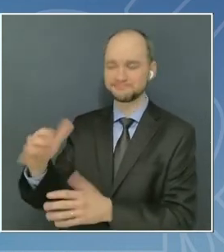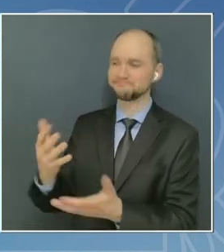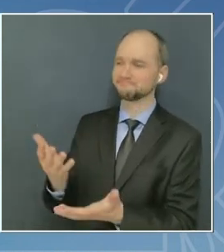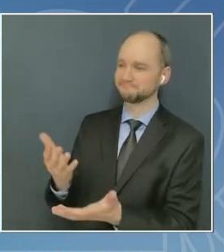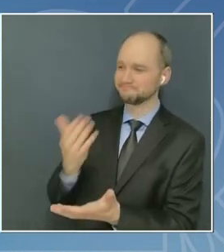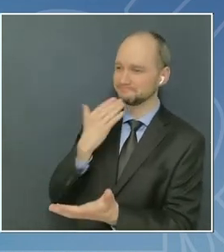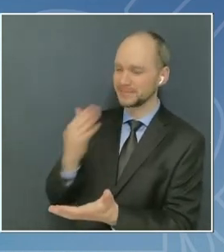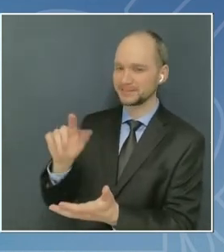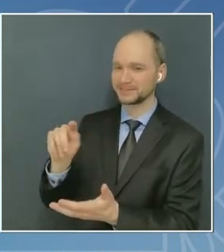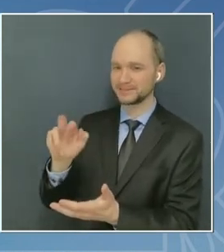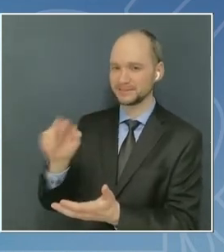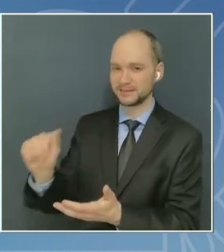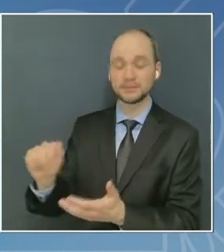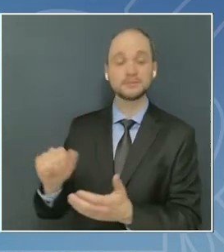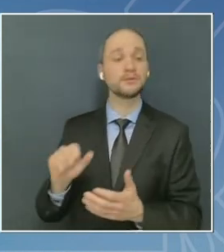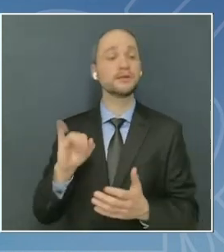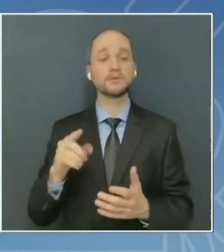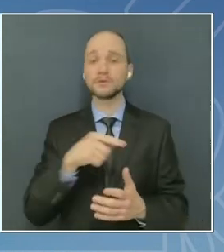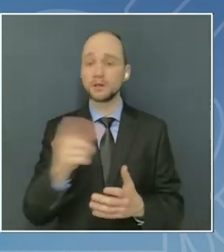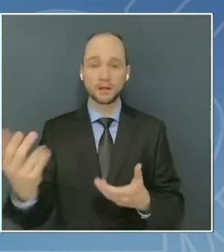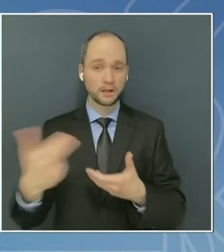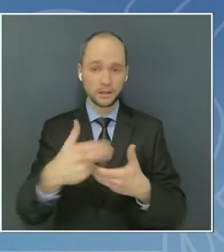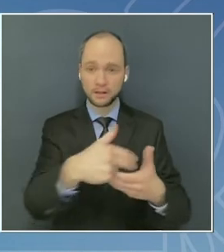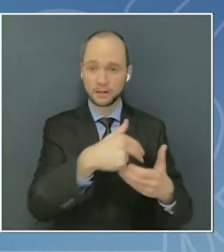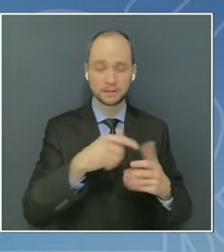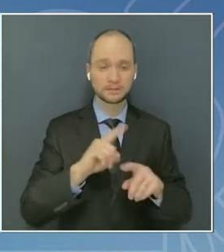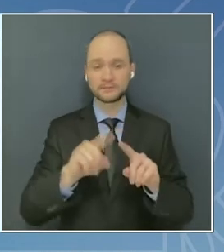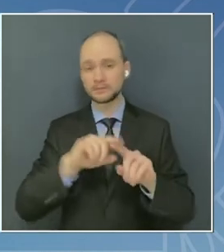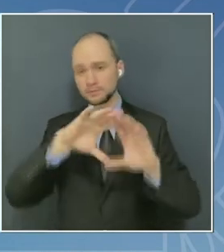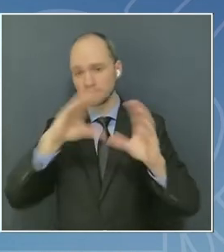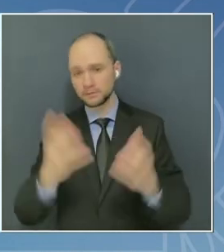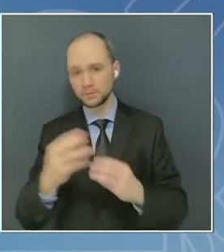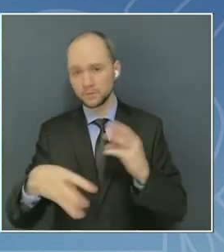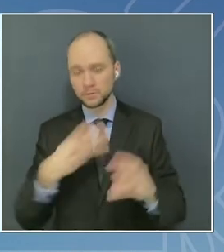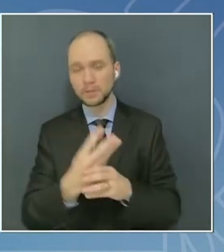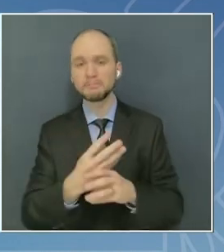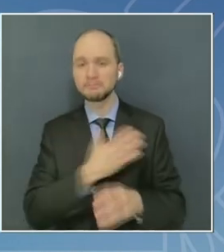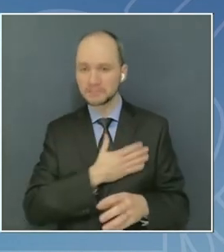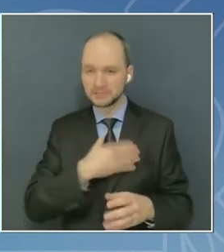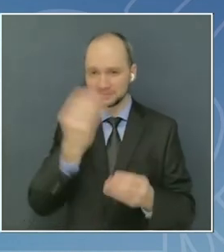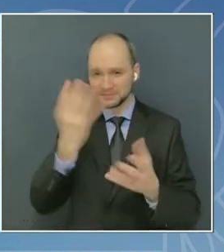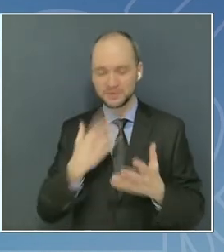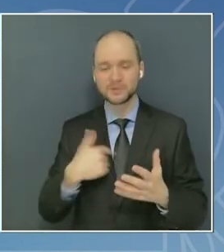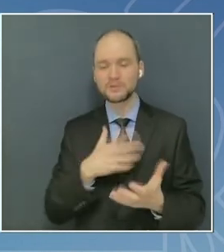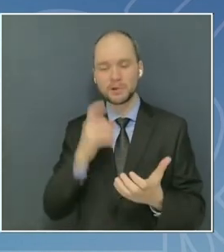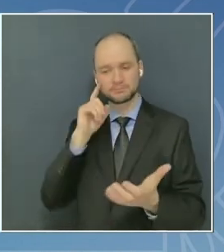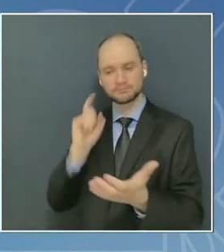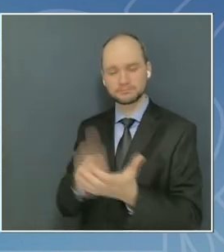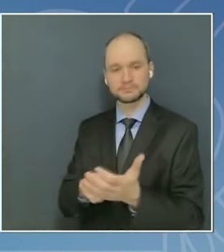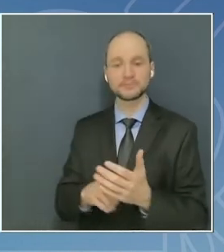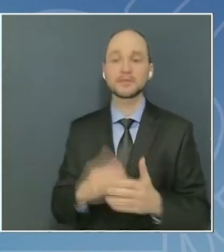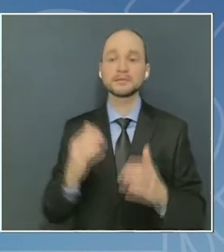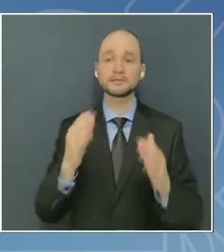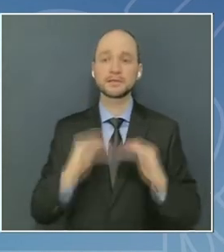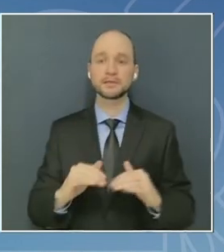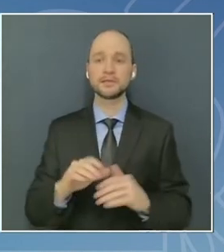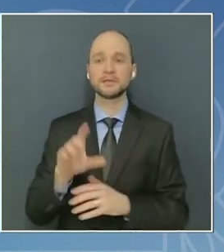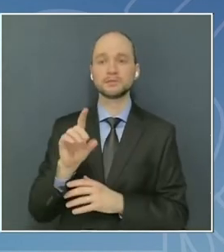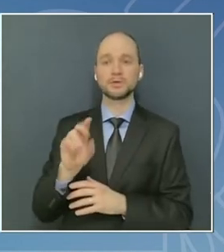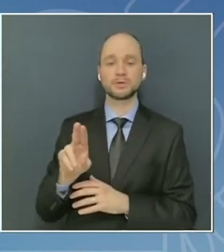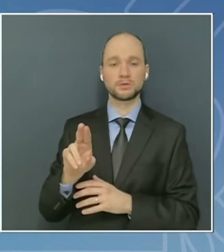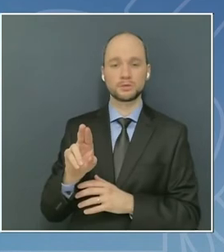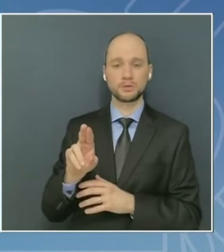want to hear from you and give you a shout out. So our next special guest is Dr. Mozi Nguyen from the